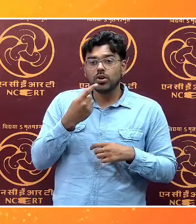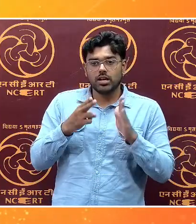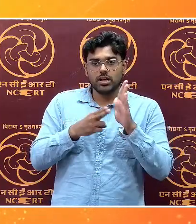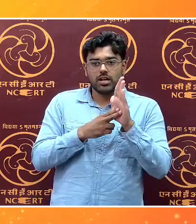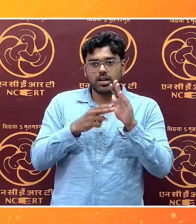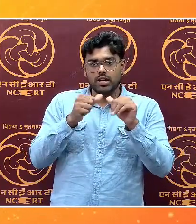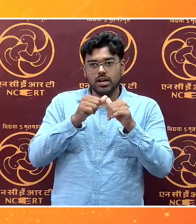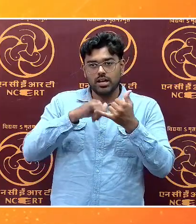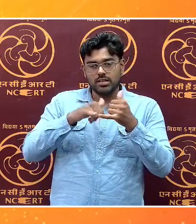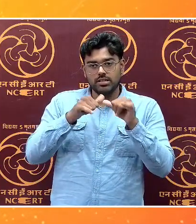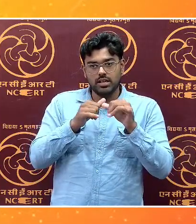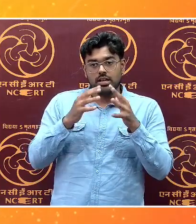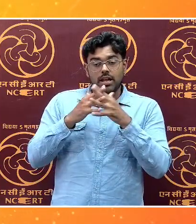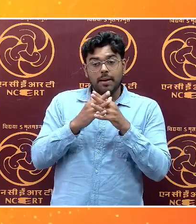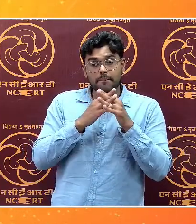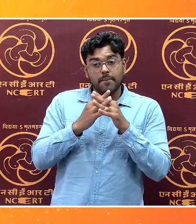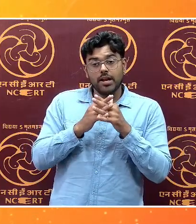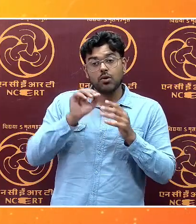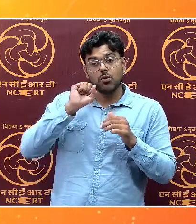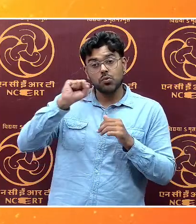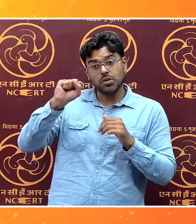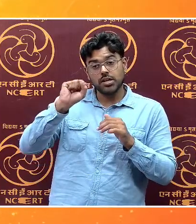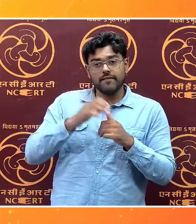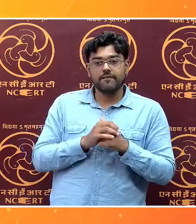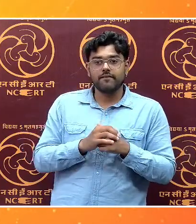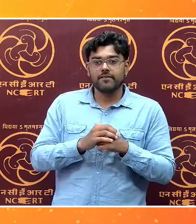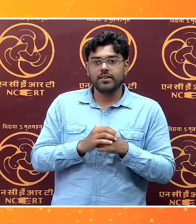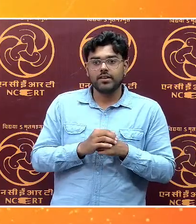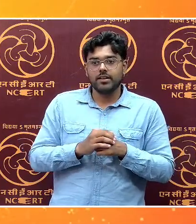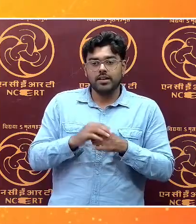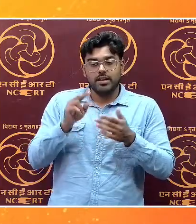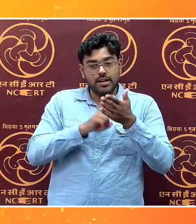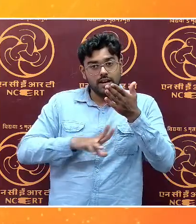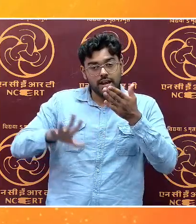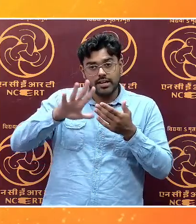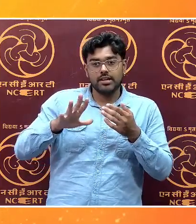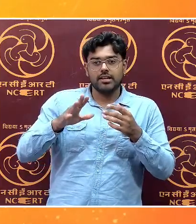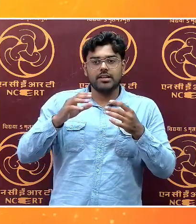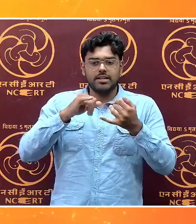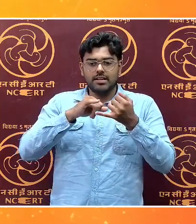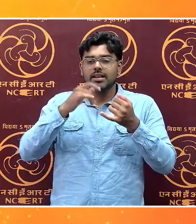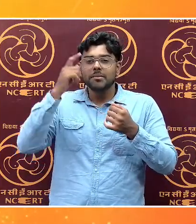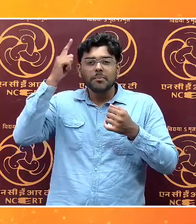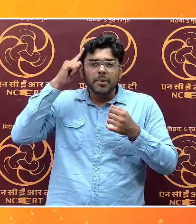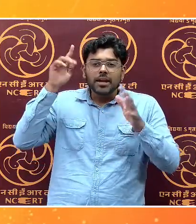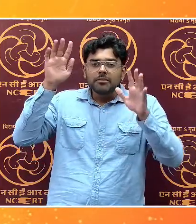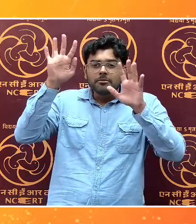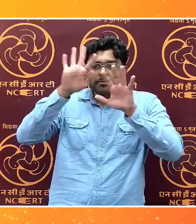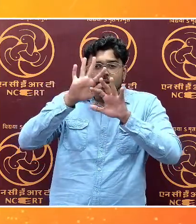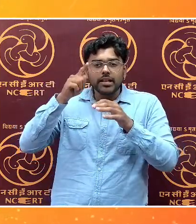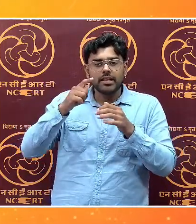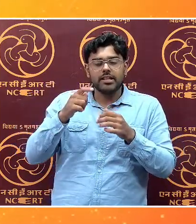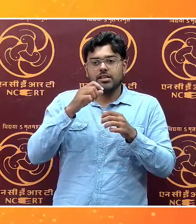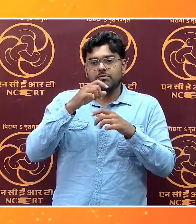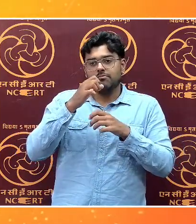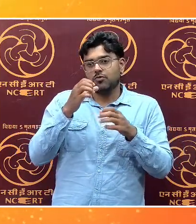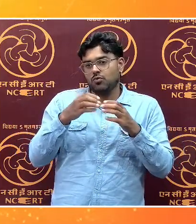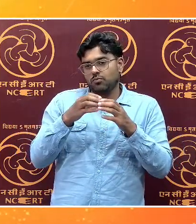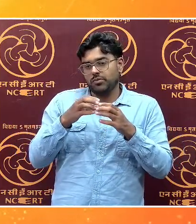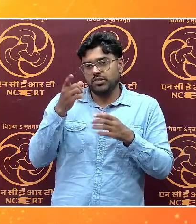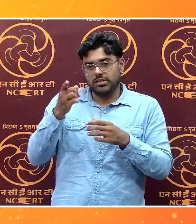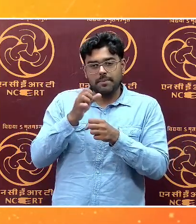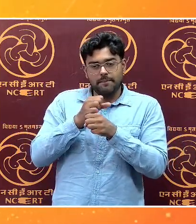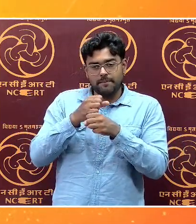American agency, National Space Agency. Through their satellites, they have captured this image, and this is